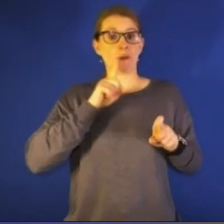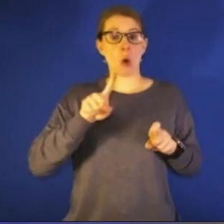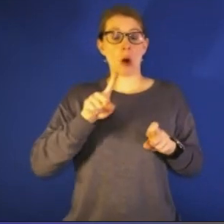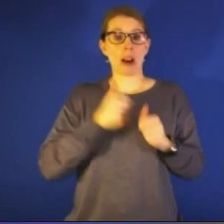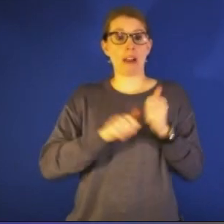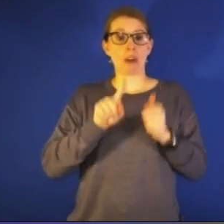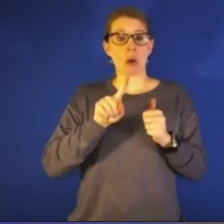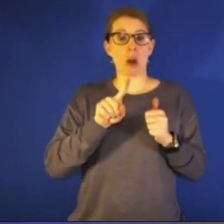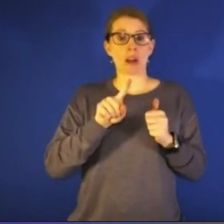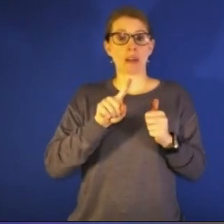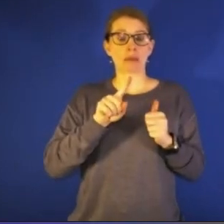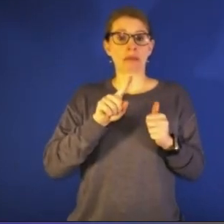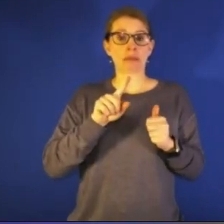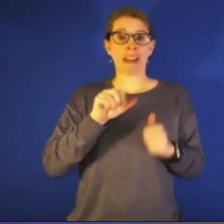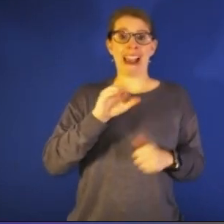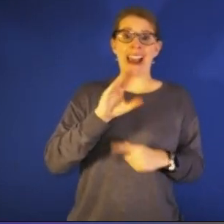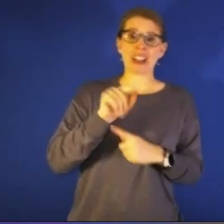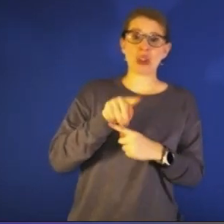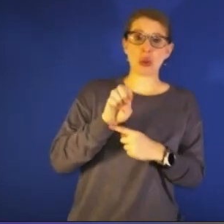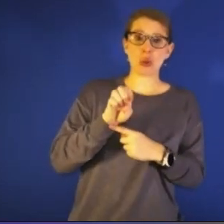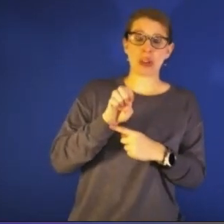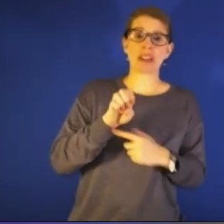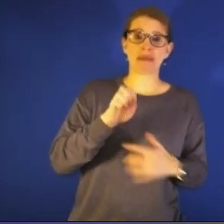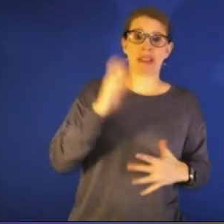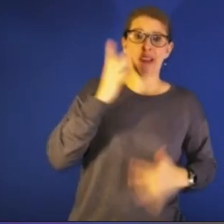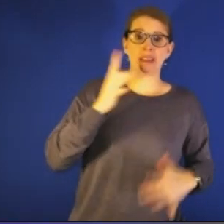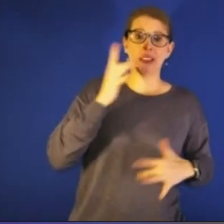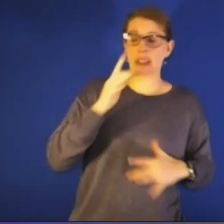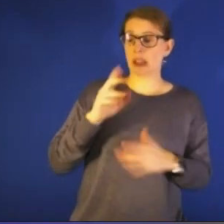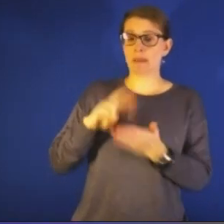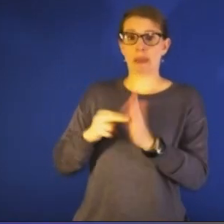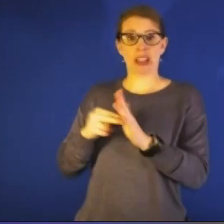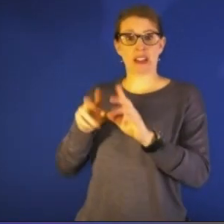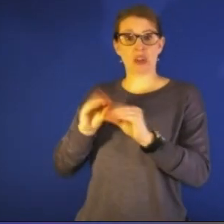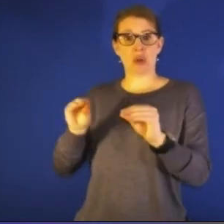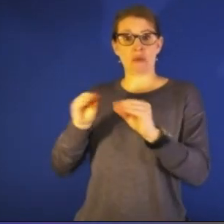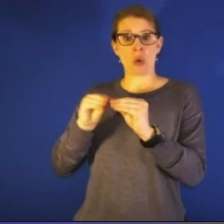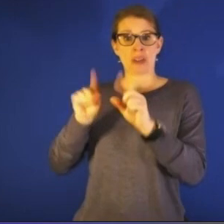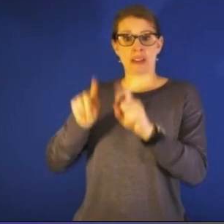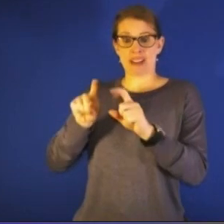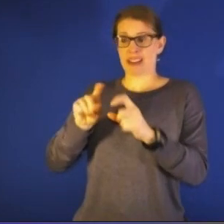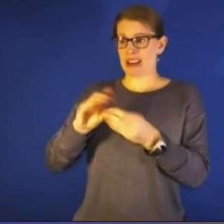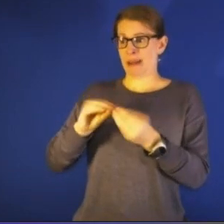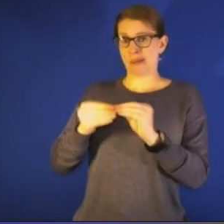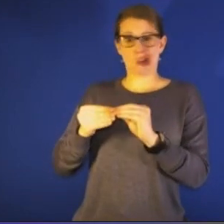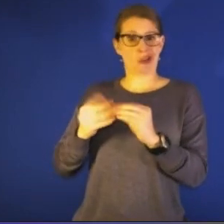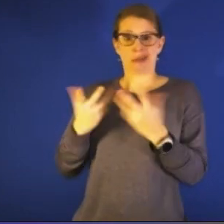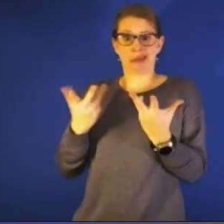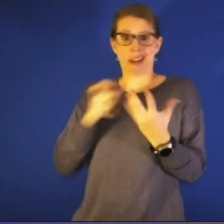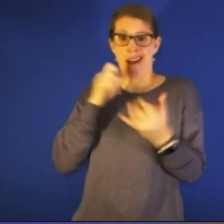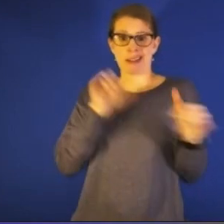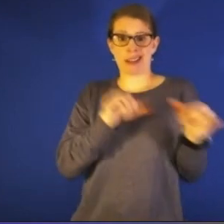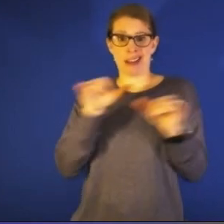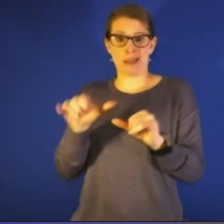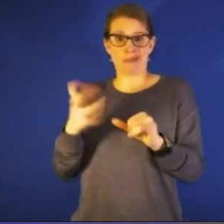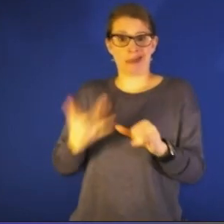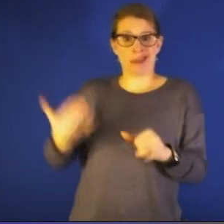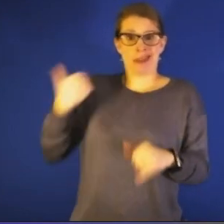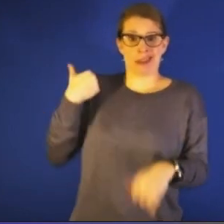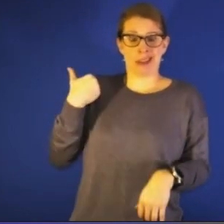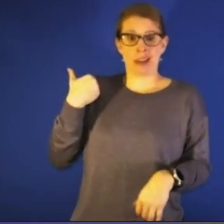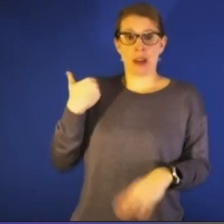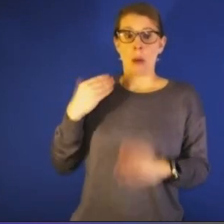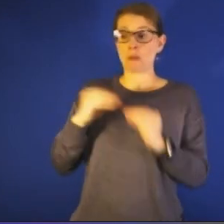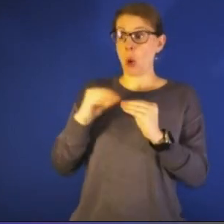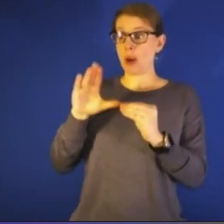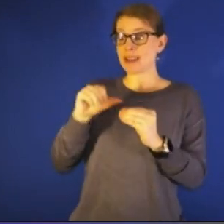ill. So by not screening, we don't have that same number. We probably have more cases in our hospital than we're reporting right now